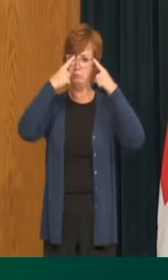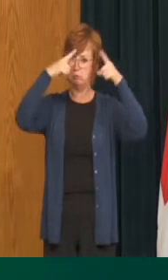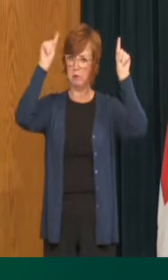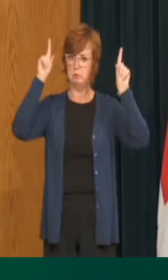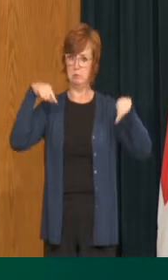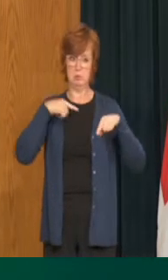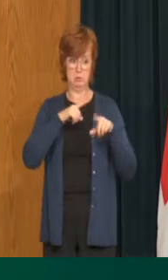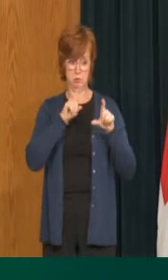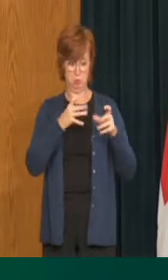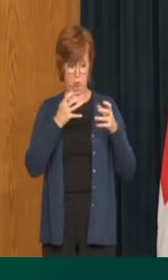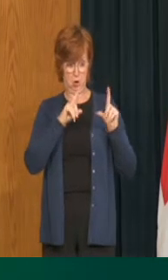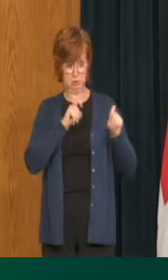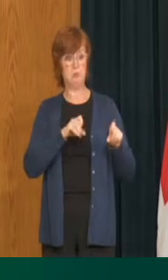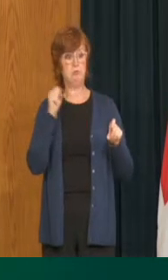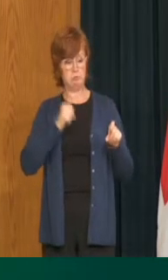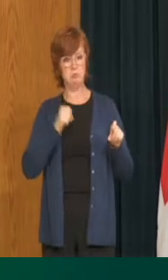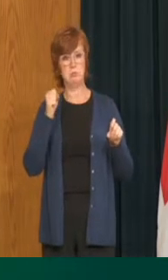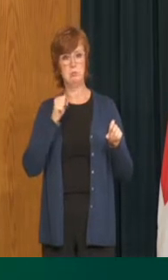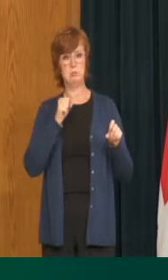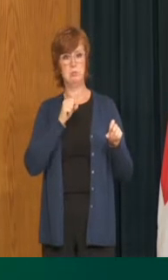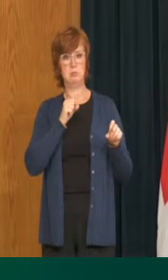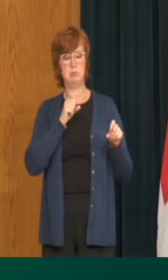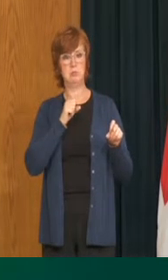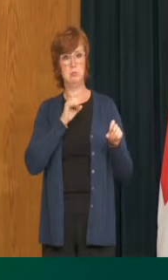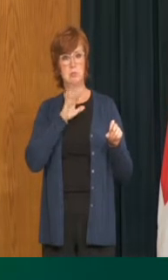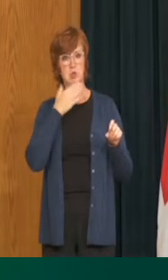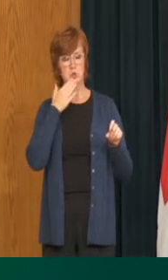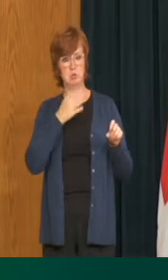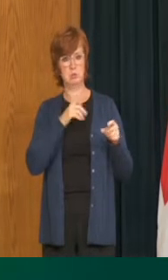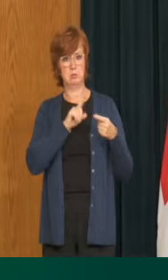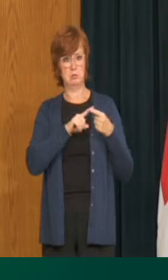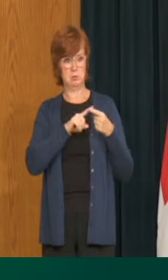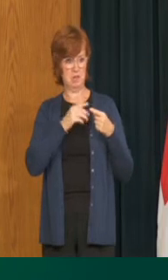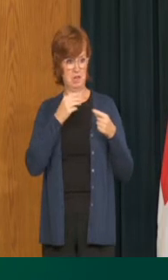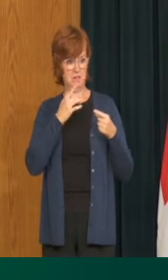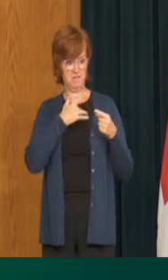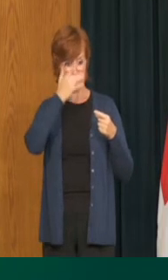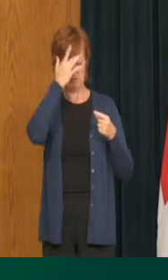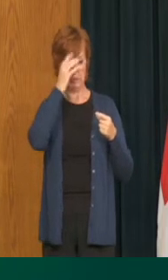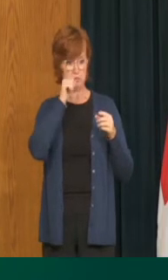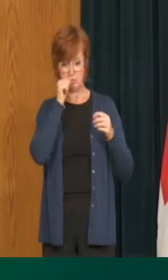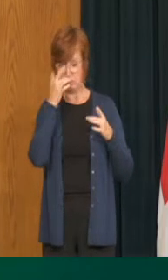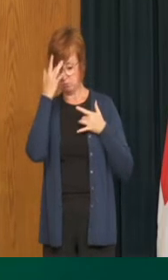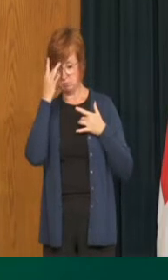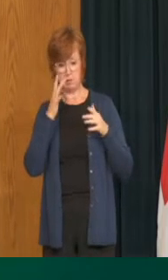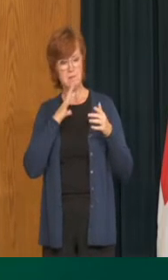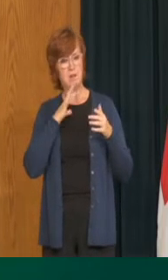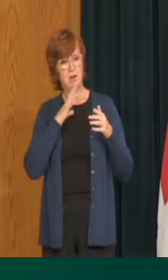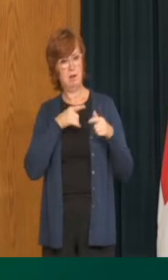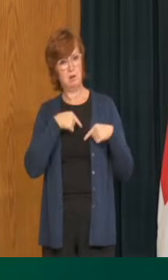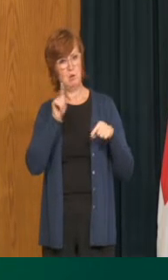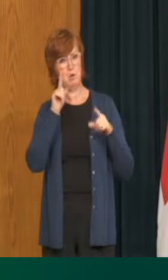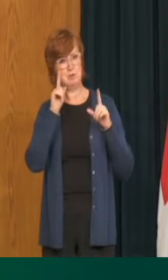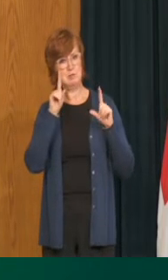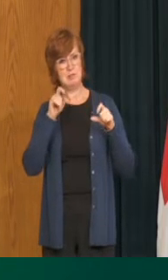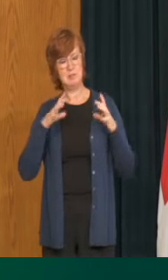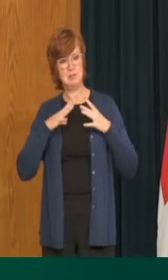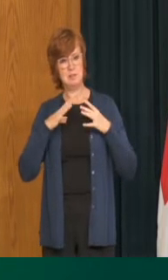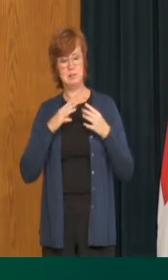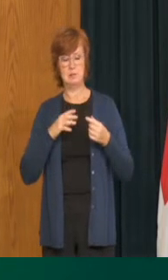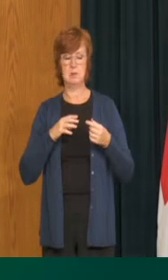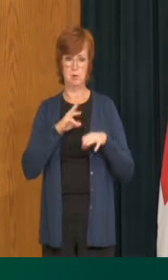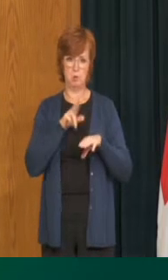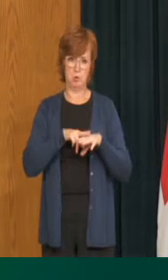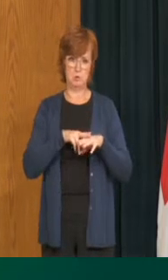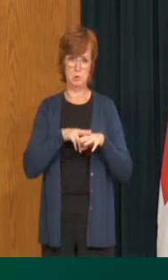you're symptomatic or asymptomatic. What's worked extremely well for us is that if you have any symptoms that could be COVID, you should seek